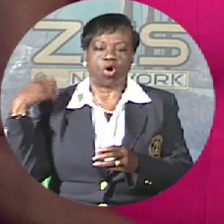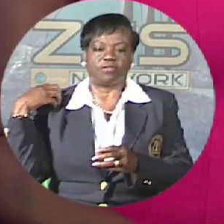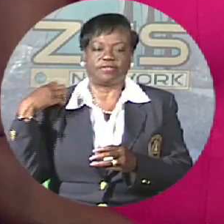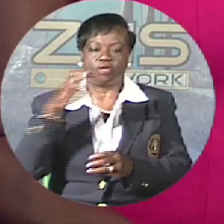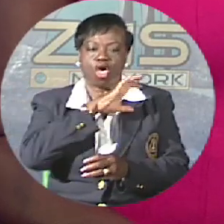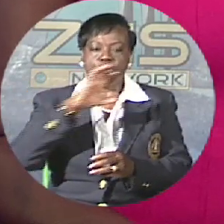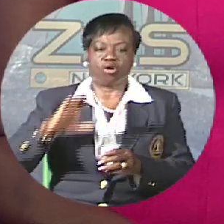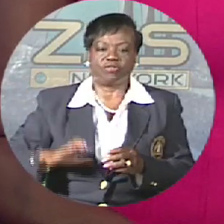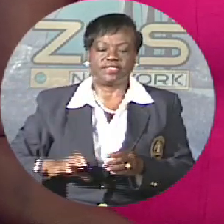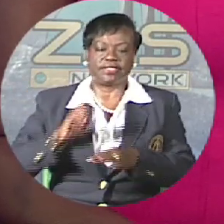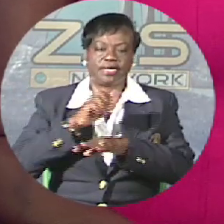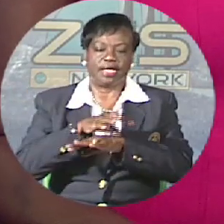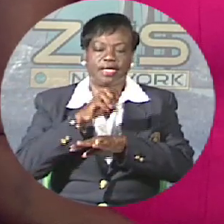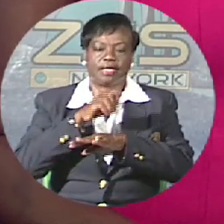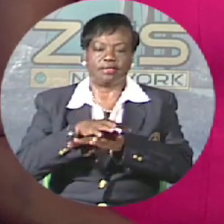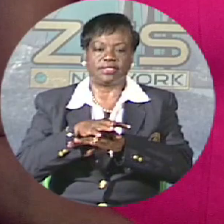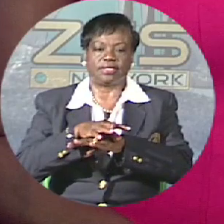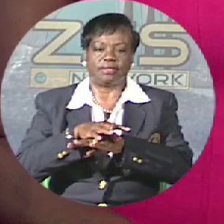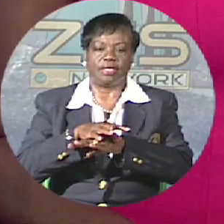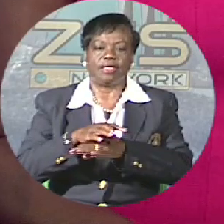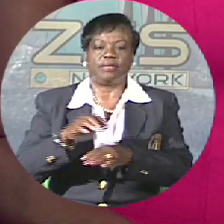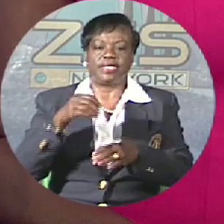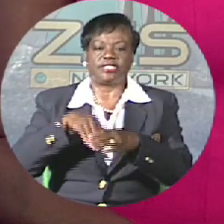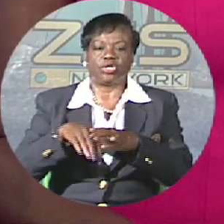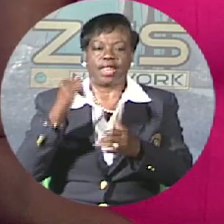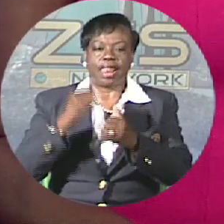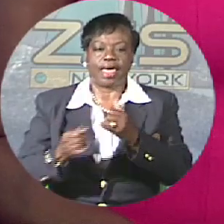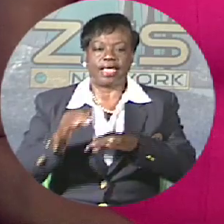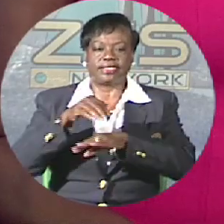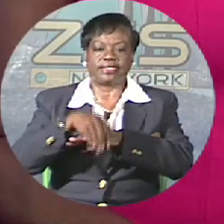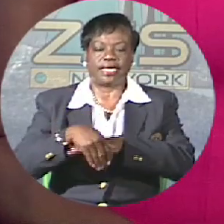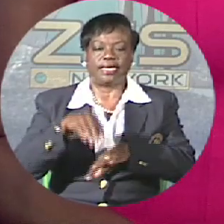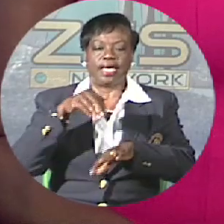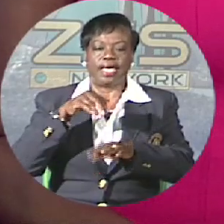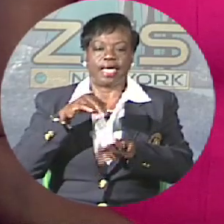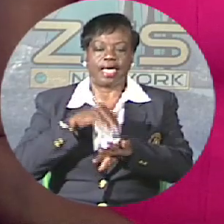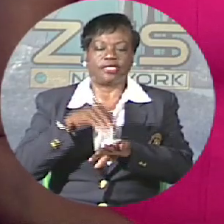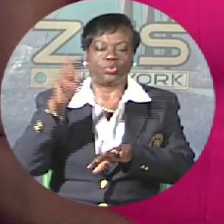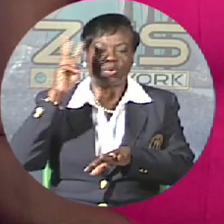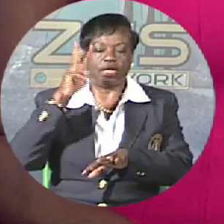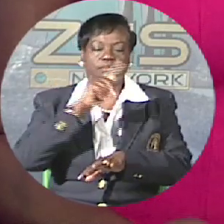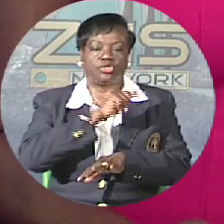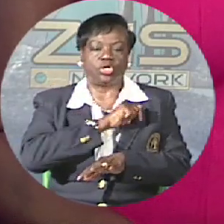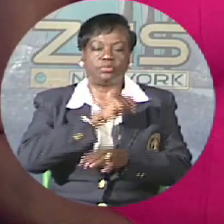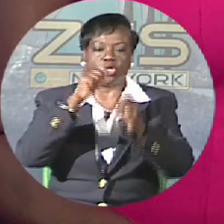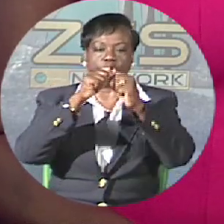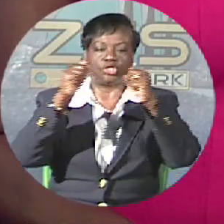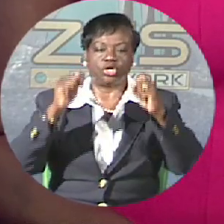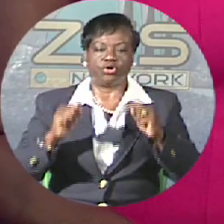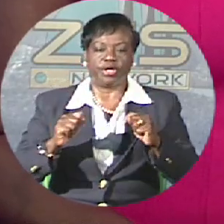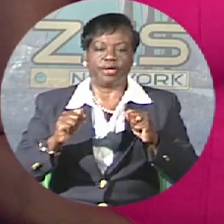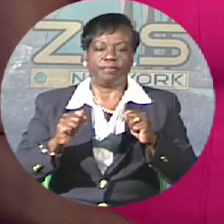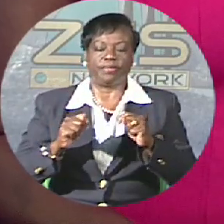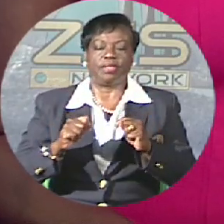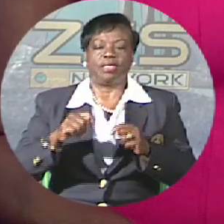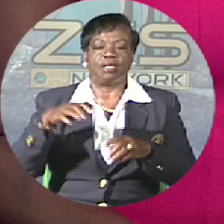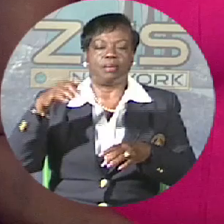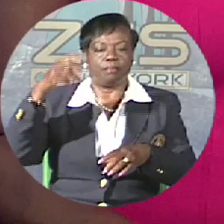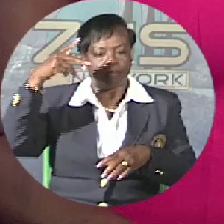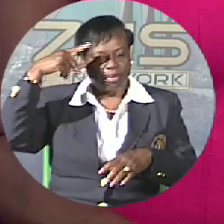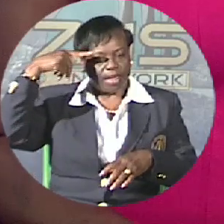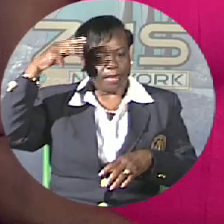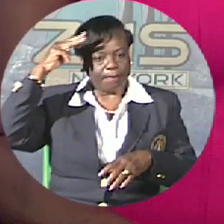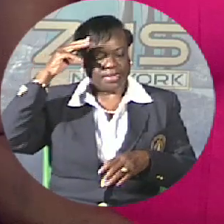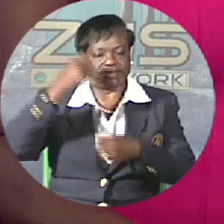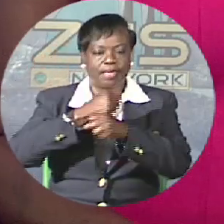religious community were officially installed last night during a ceremony at the William Thompson Auditorium on Jane Street. We can tell you that the Prime Minister also